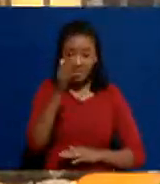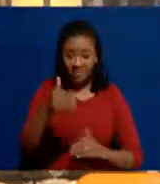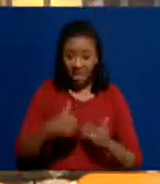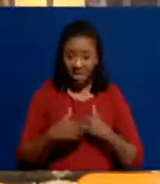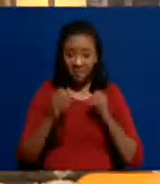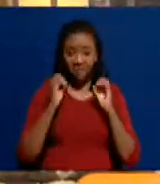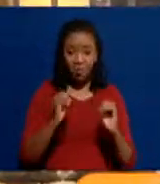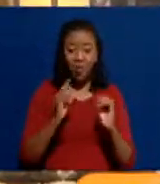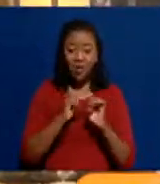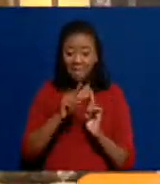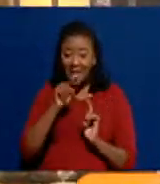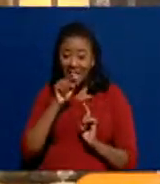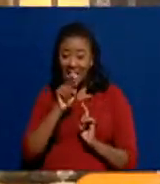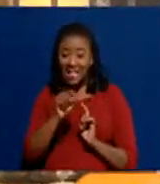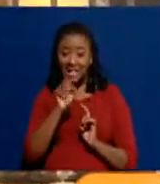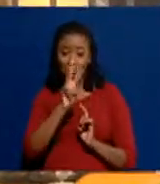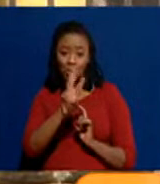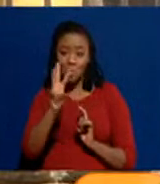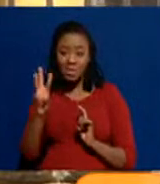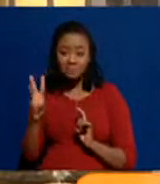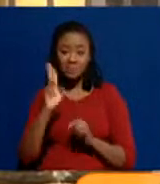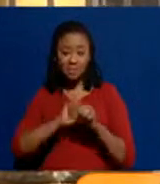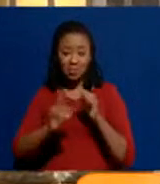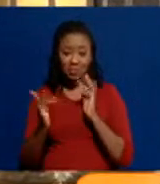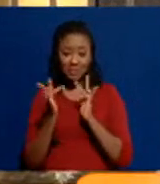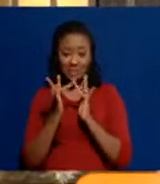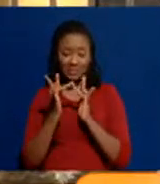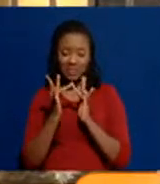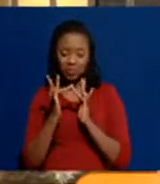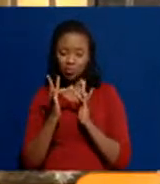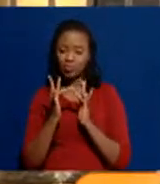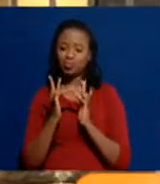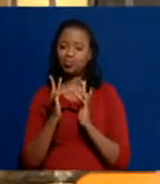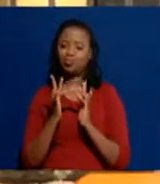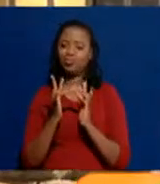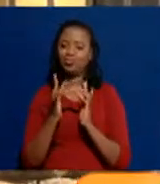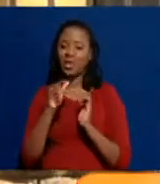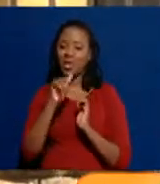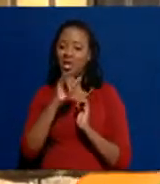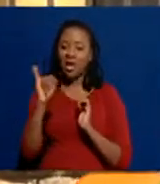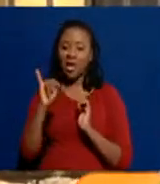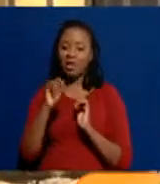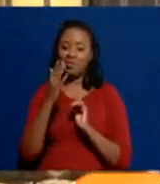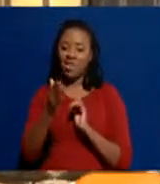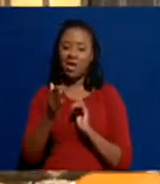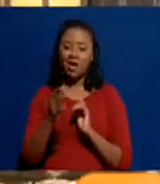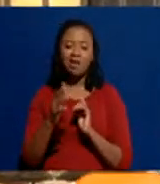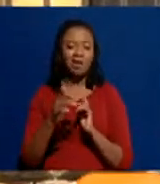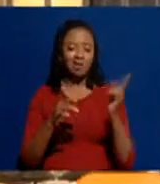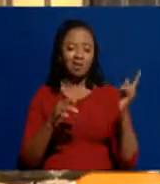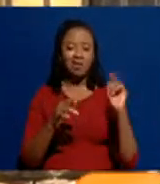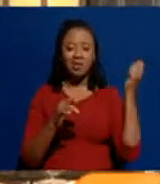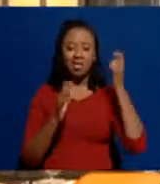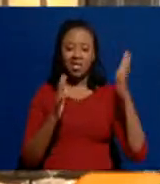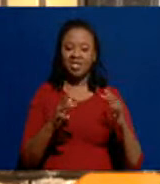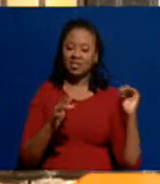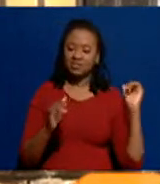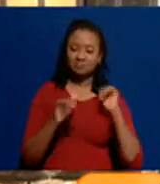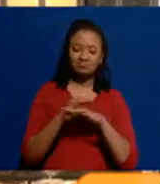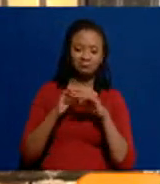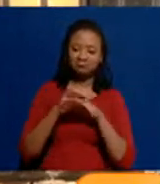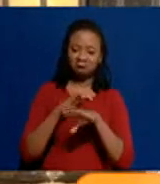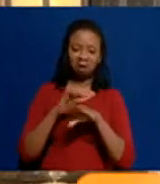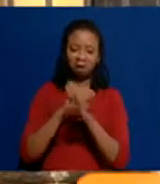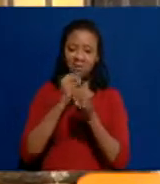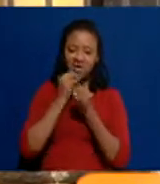ventures like Wakili now leveraging emerging technologies like artificial intelligence, Kenyans are just a click away from accessing any legal